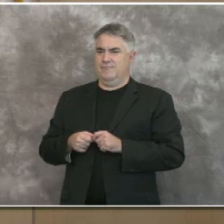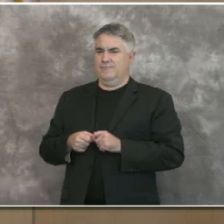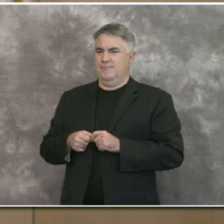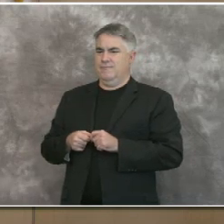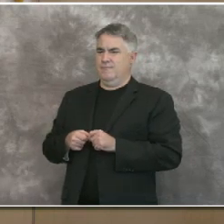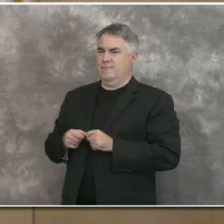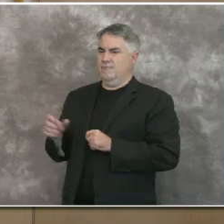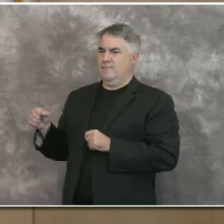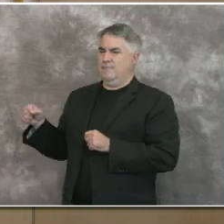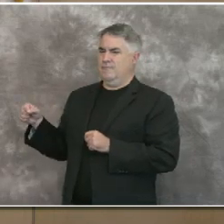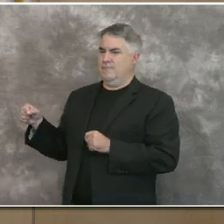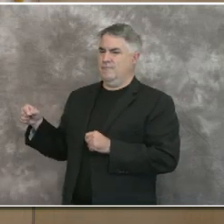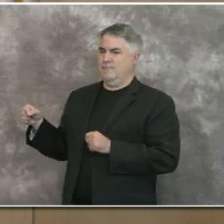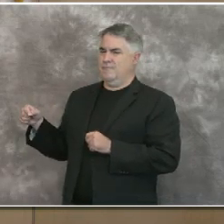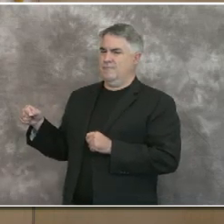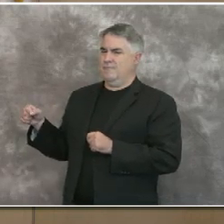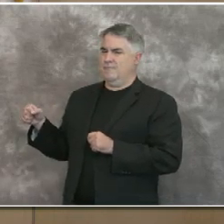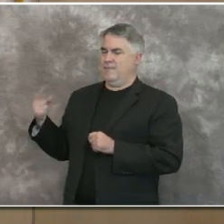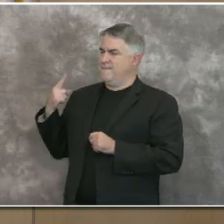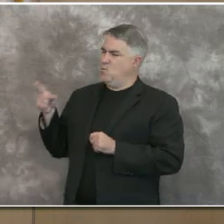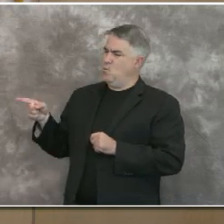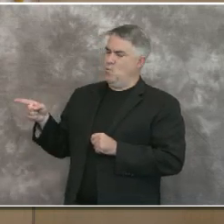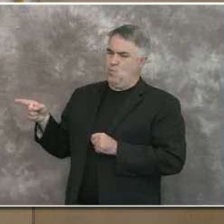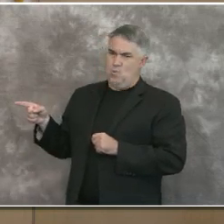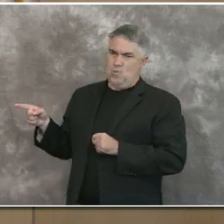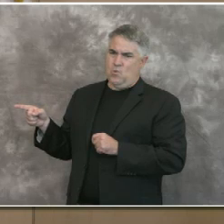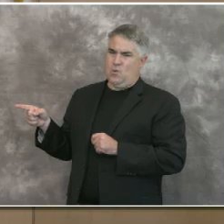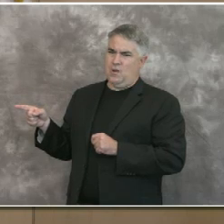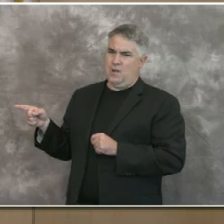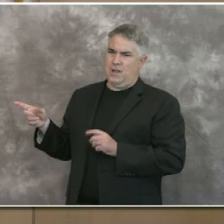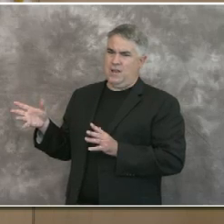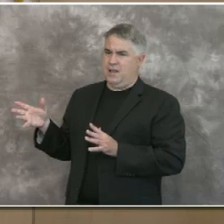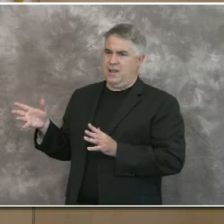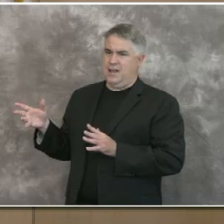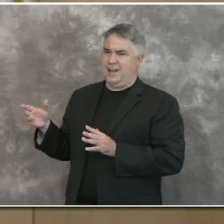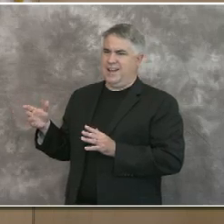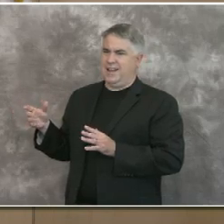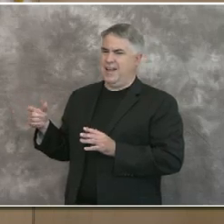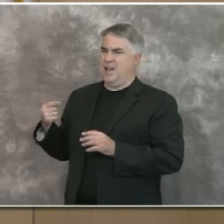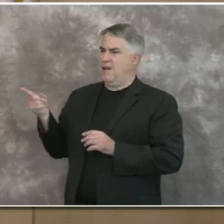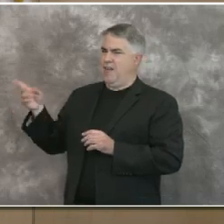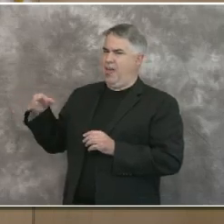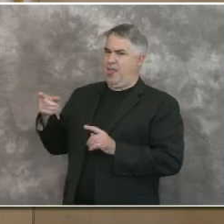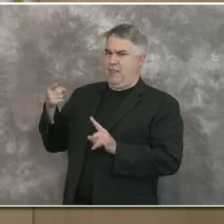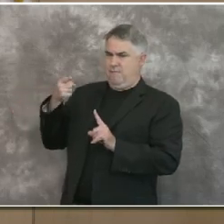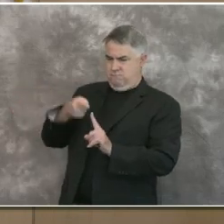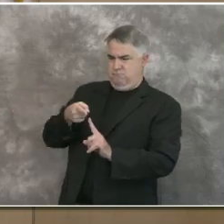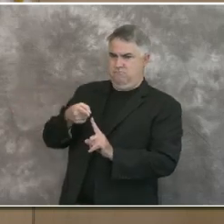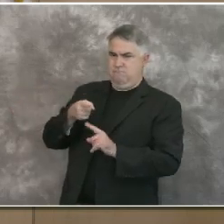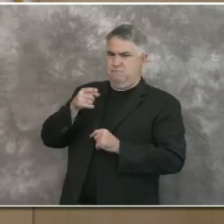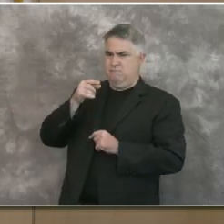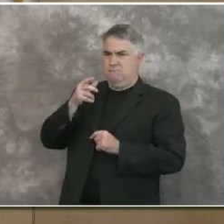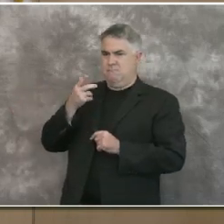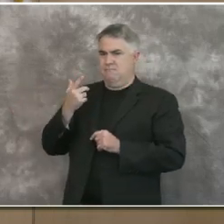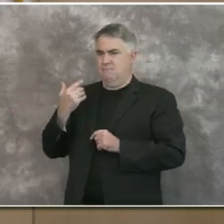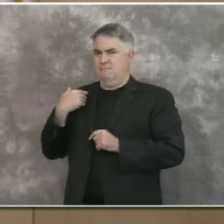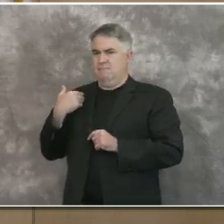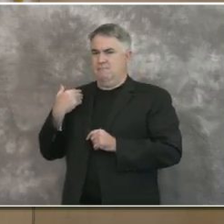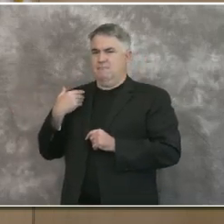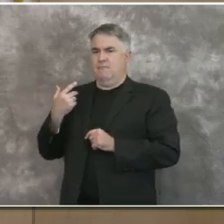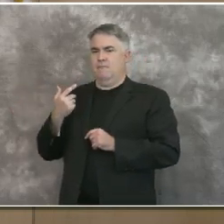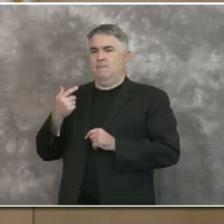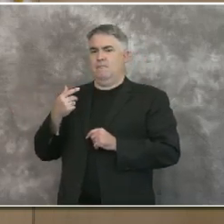Dr. Wooten, just for you, because I didn't hear you speak yesterday at the presentation specifically on the